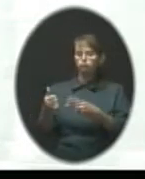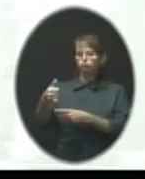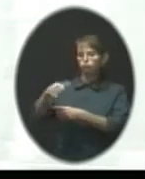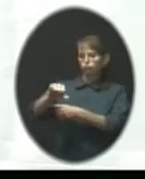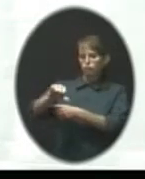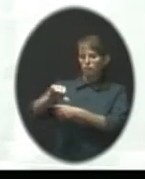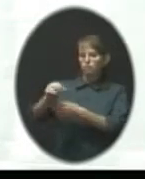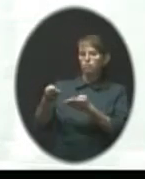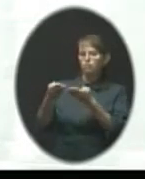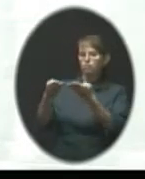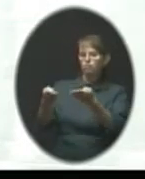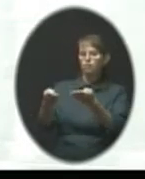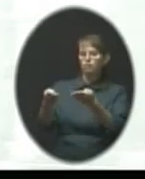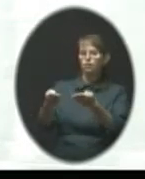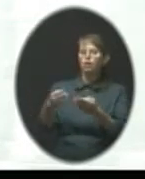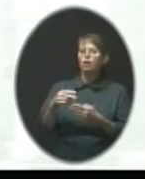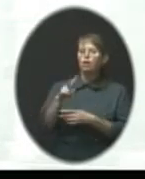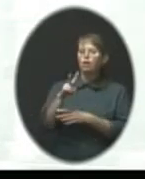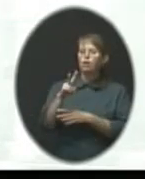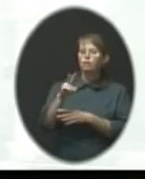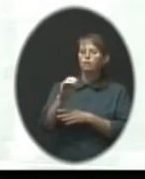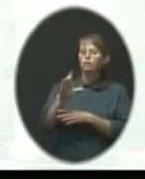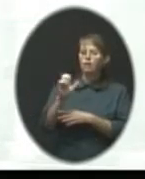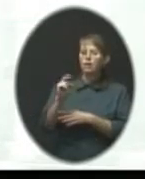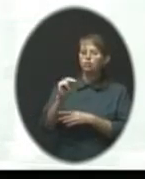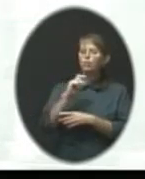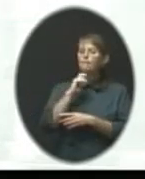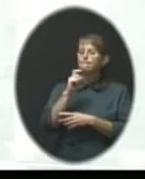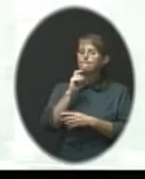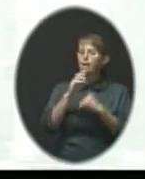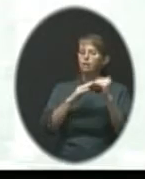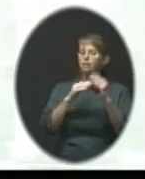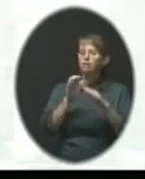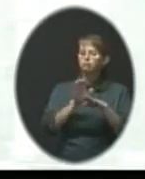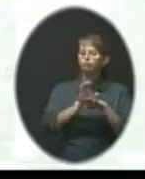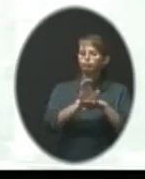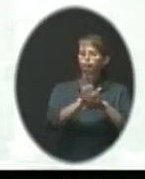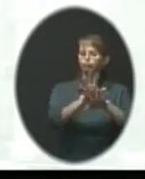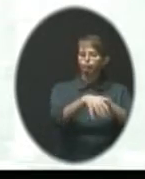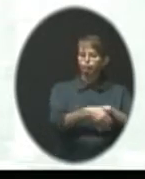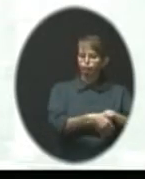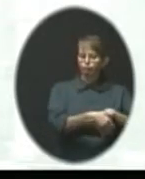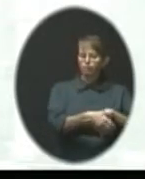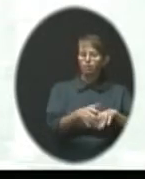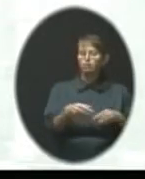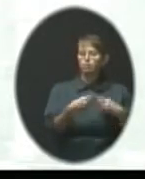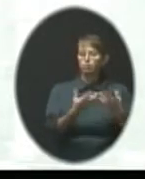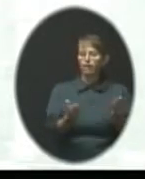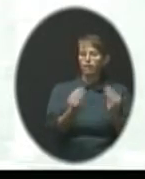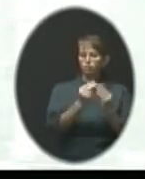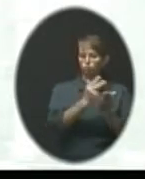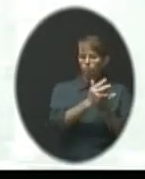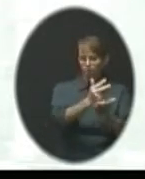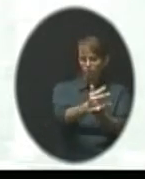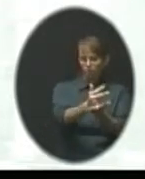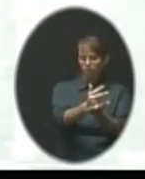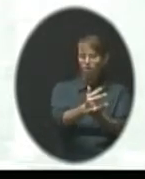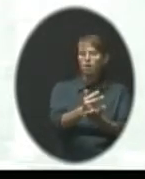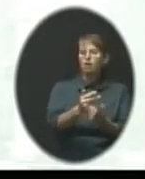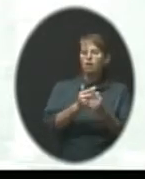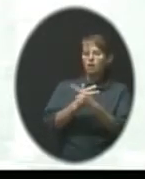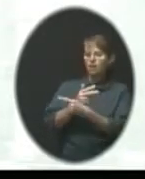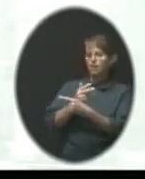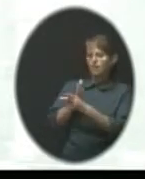we can demo the vocational building, the metal building, to create additional parking. You can fully renovate the existing main